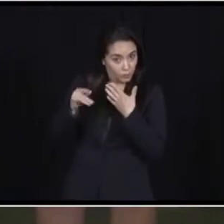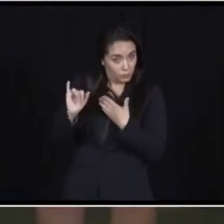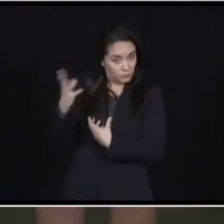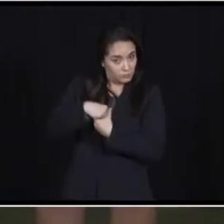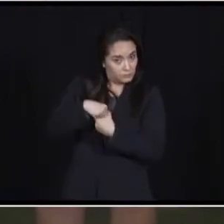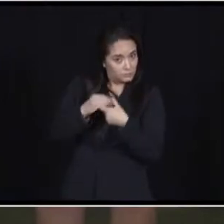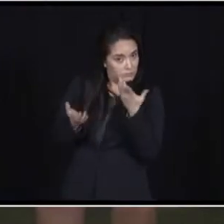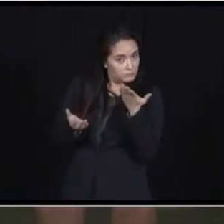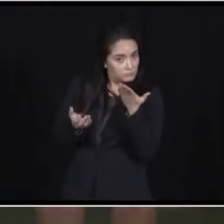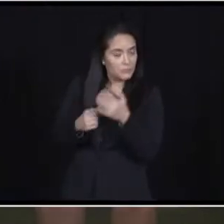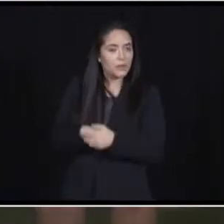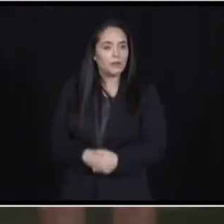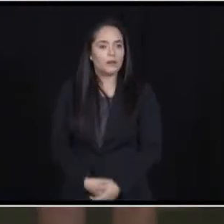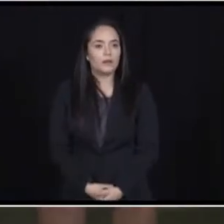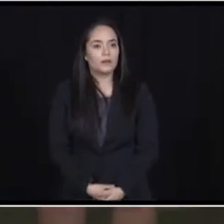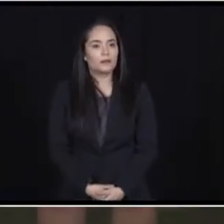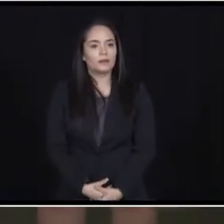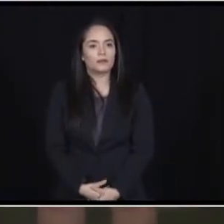General.